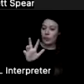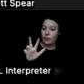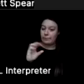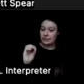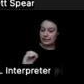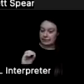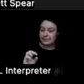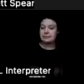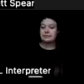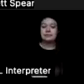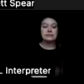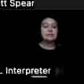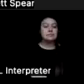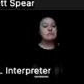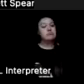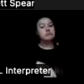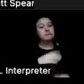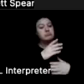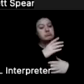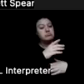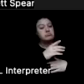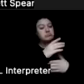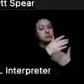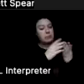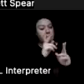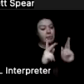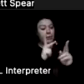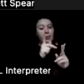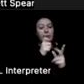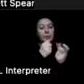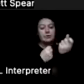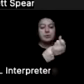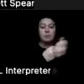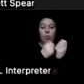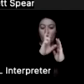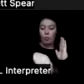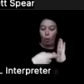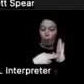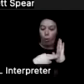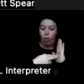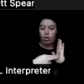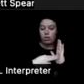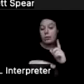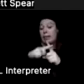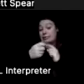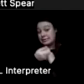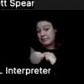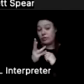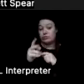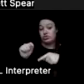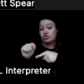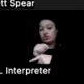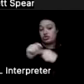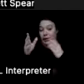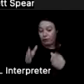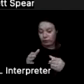And then there's a good fraction who are in support positions and several trainees, which is wonderful to see. And